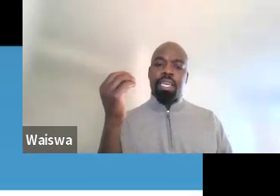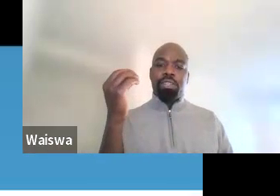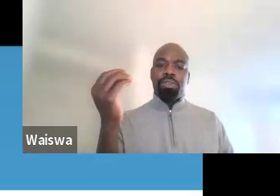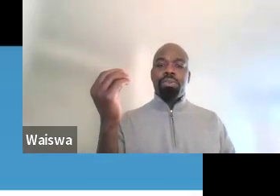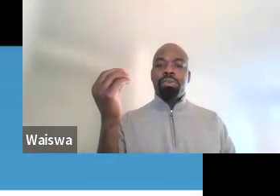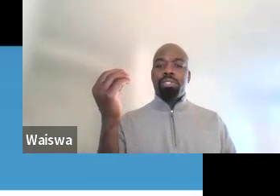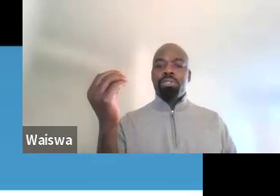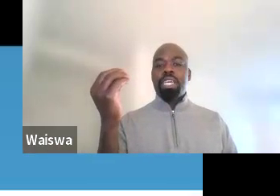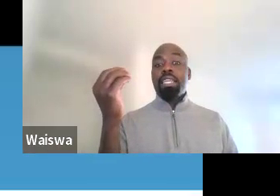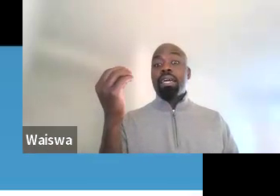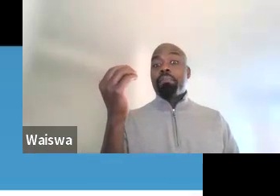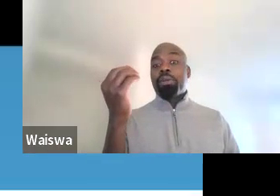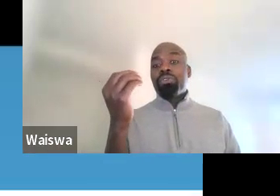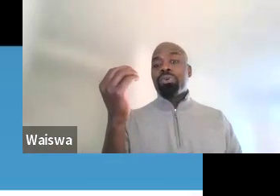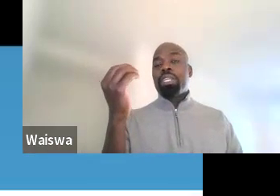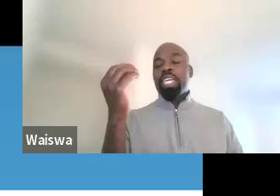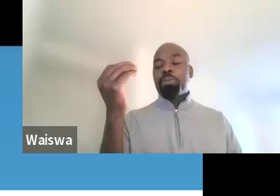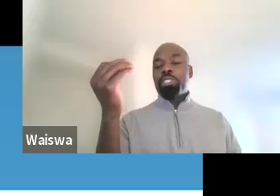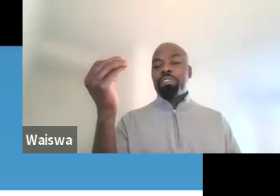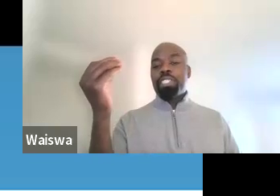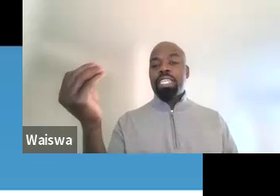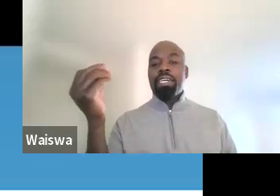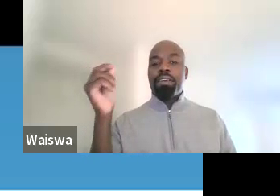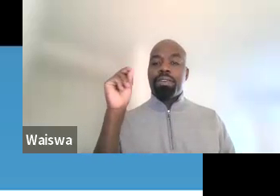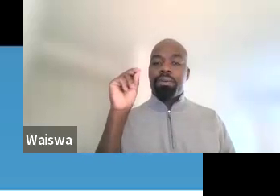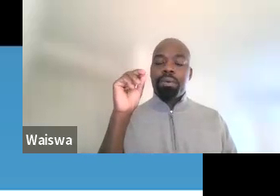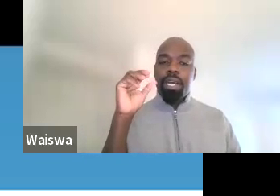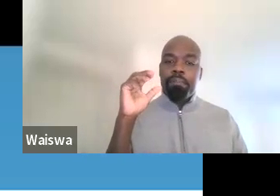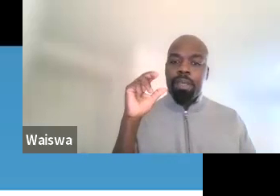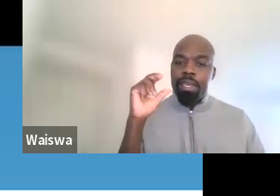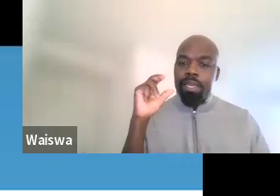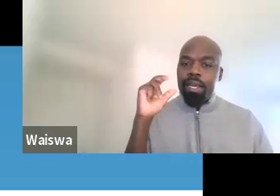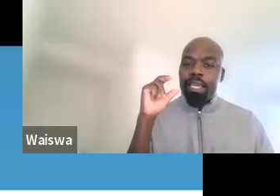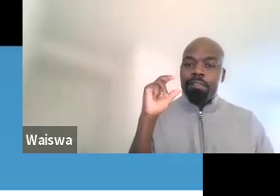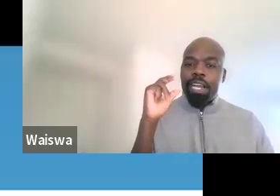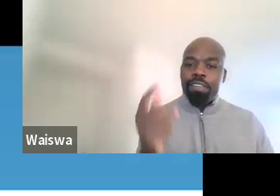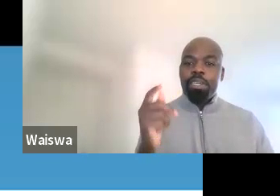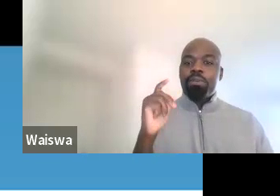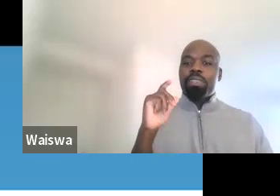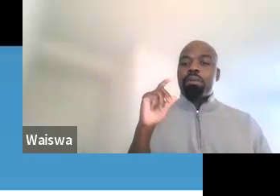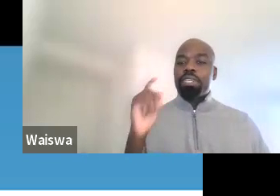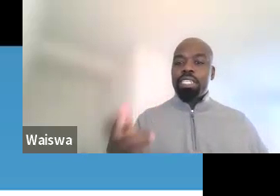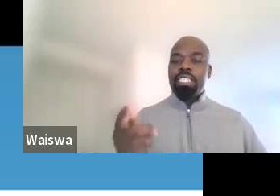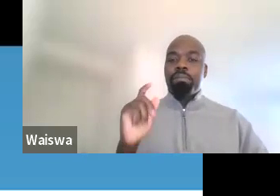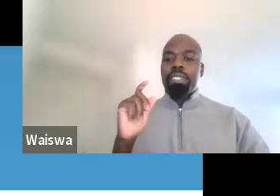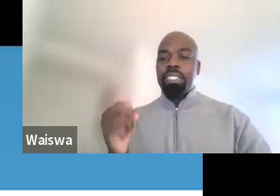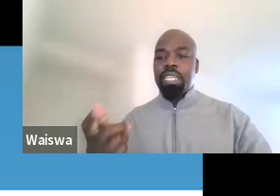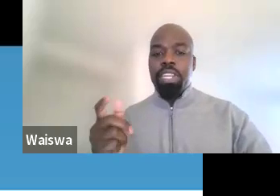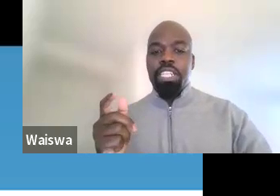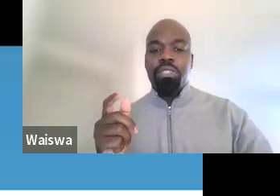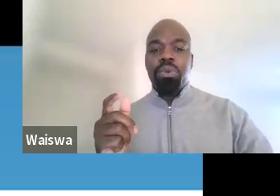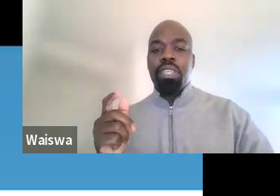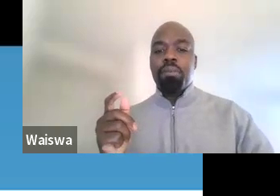opportunity to choose that. But also it helps you if they say yes to, if you have that meeting with them, to establish